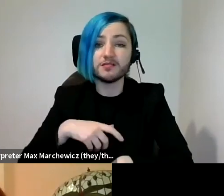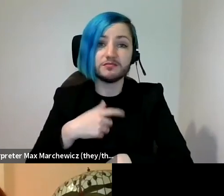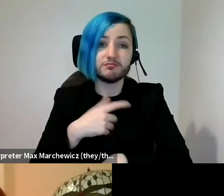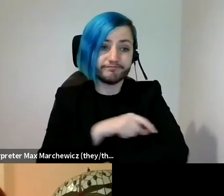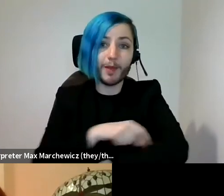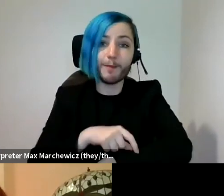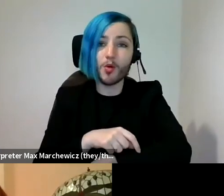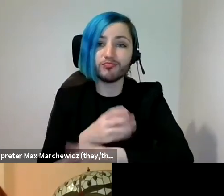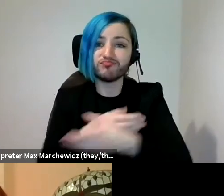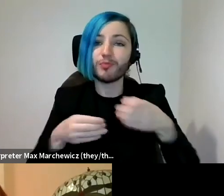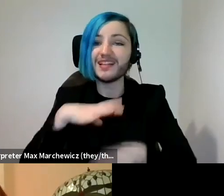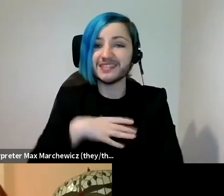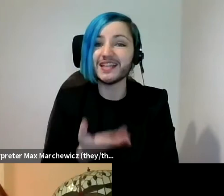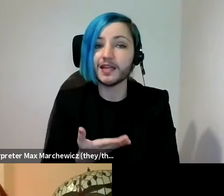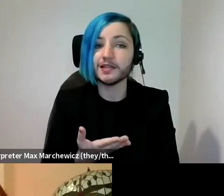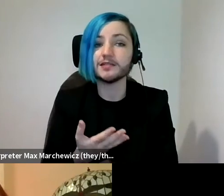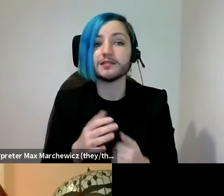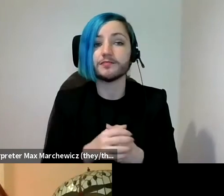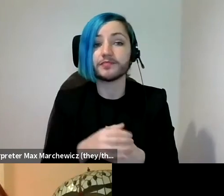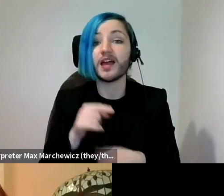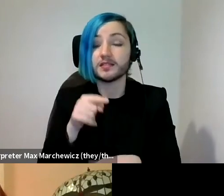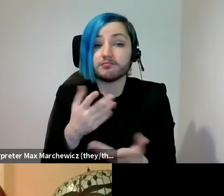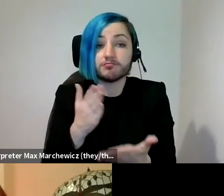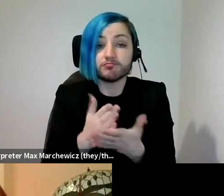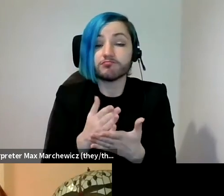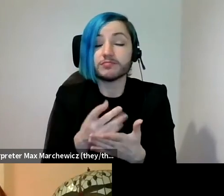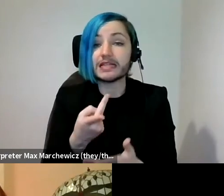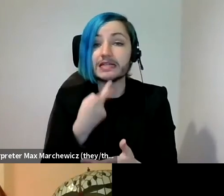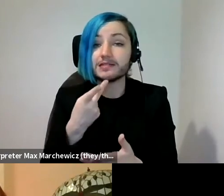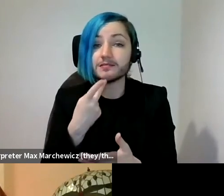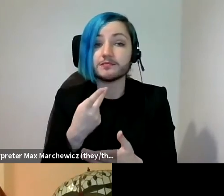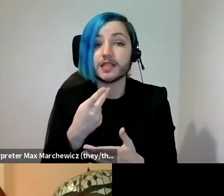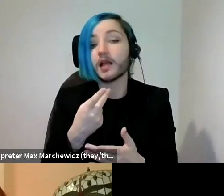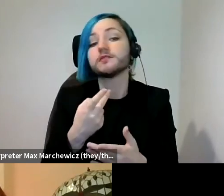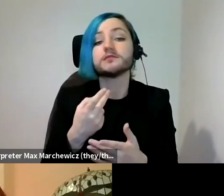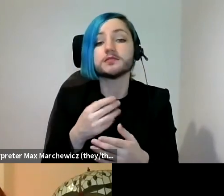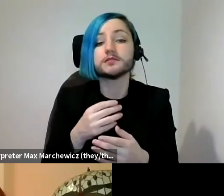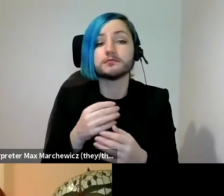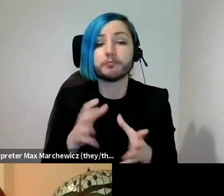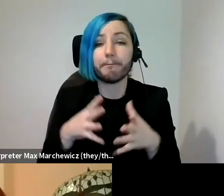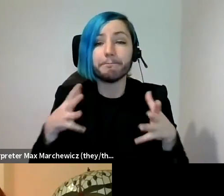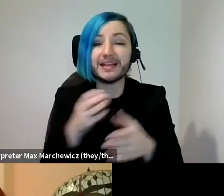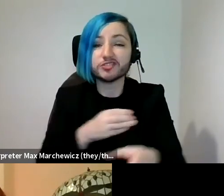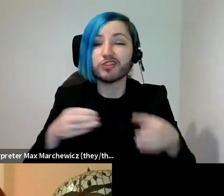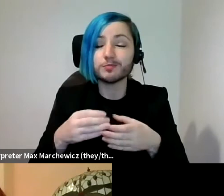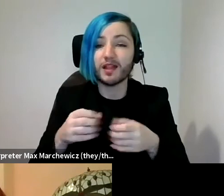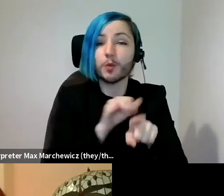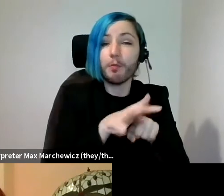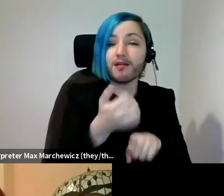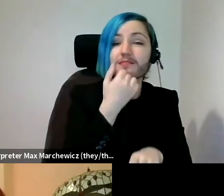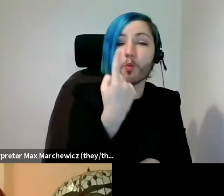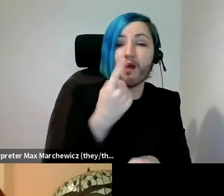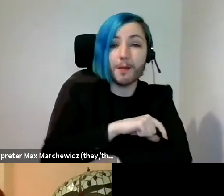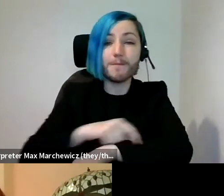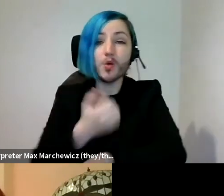transplanted bone, which it turns out is the second most transplanted thing after blood. Another one is